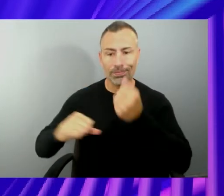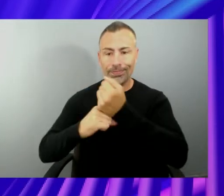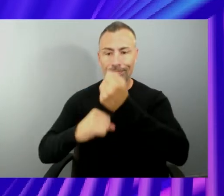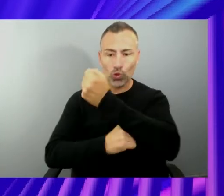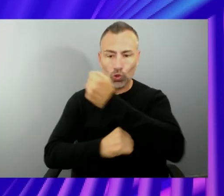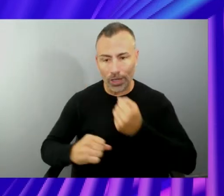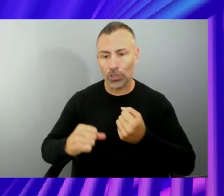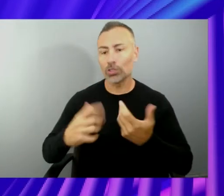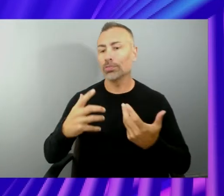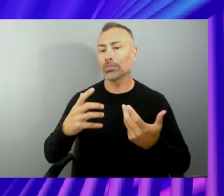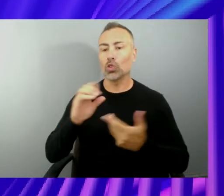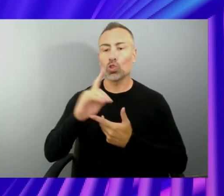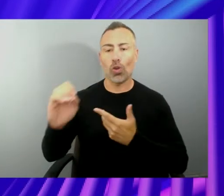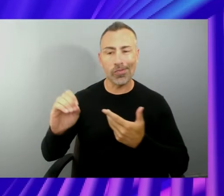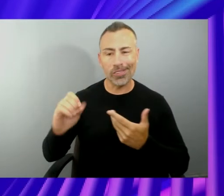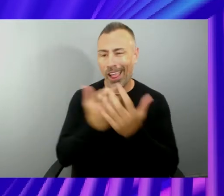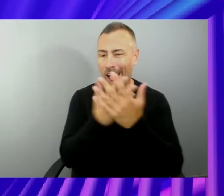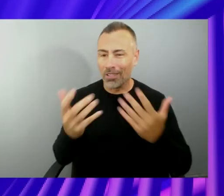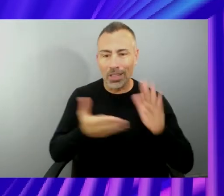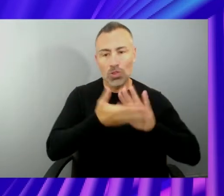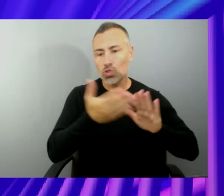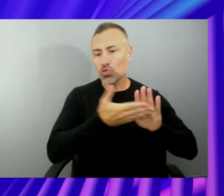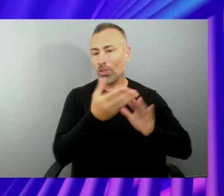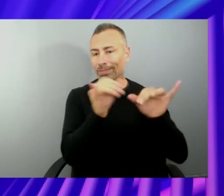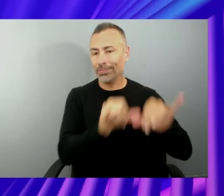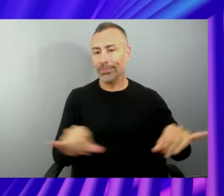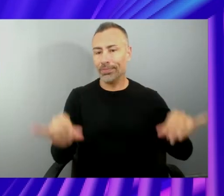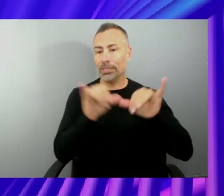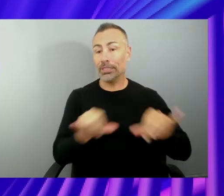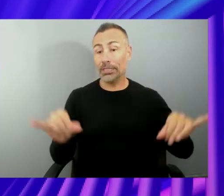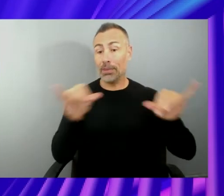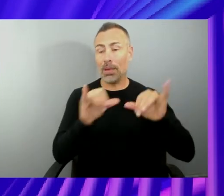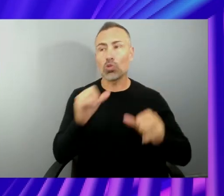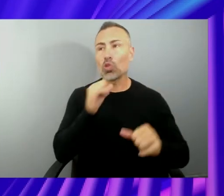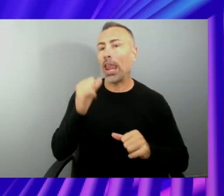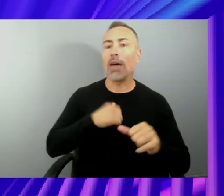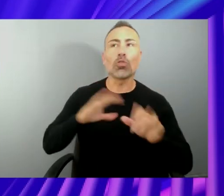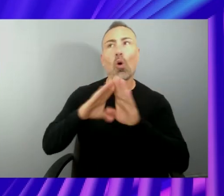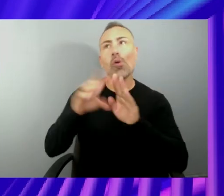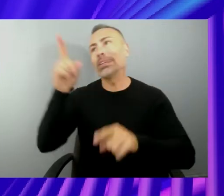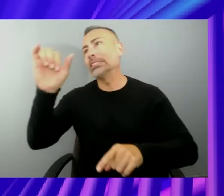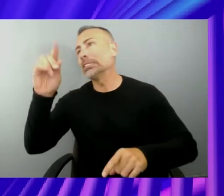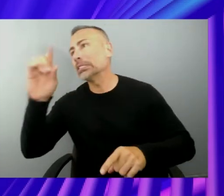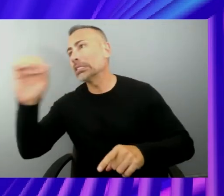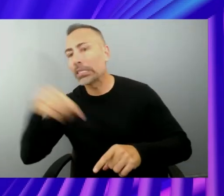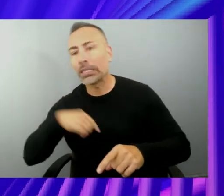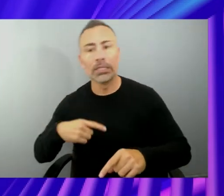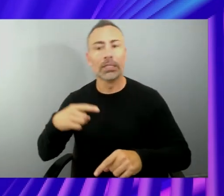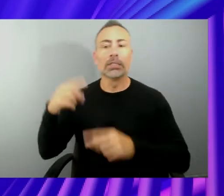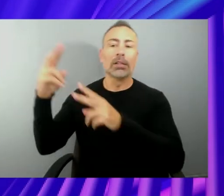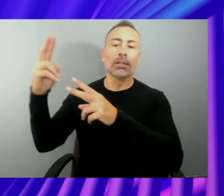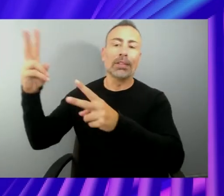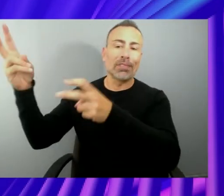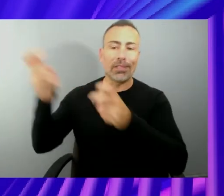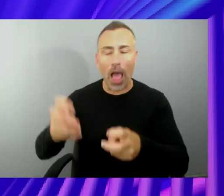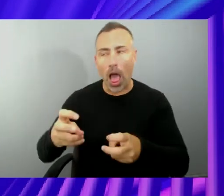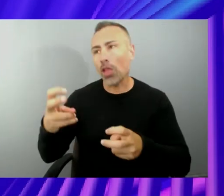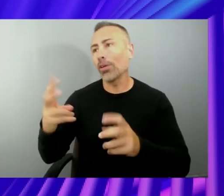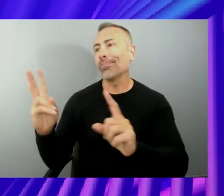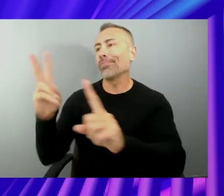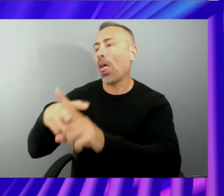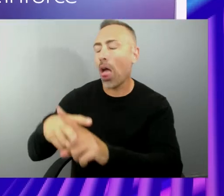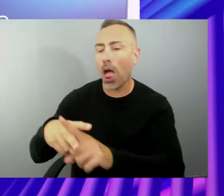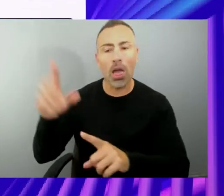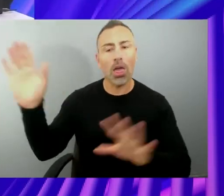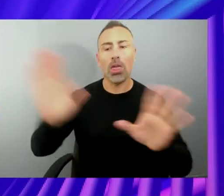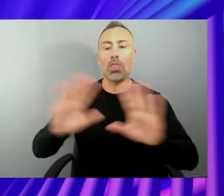multi-vendor stuff, you're not opening Jenkins and saying, well, I've got to now go download a plugin and configure it. It's all just, it's low friction. Yeah,